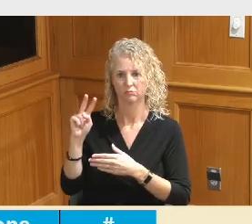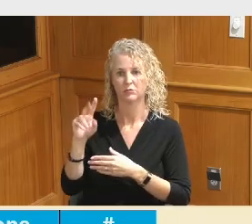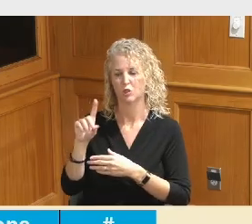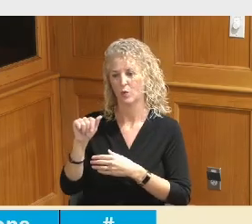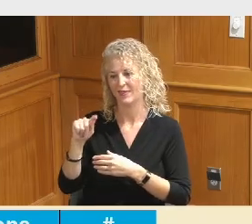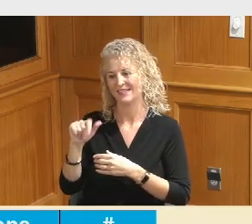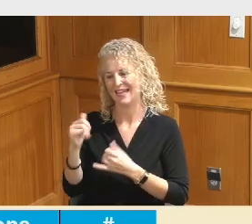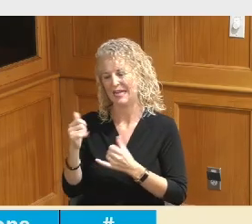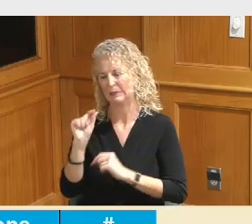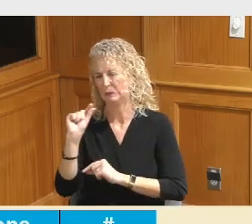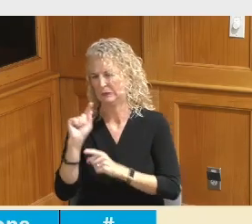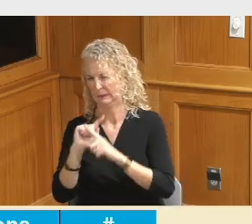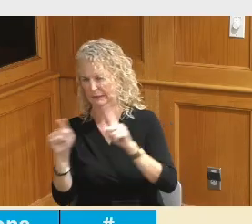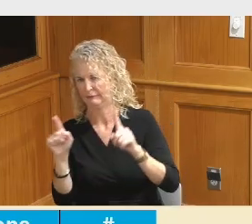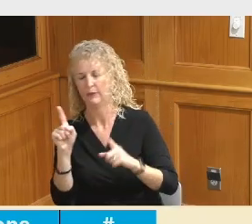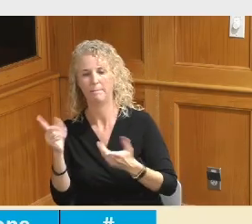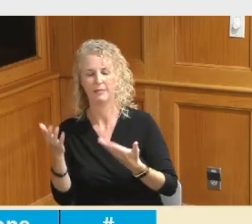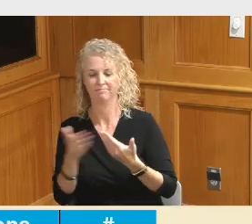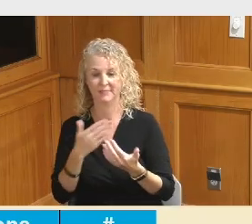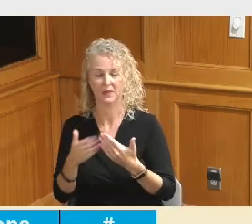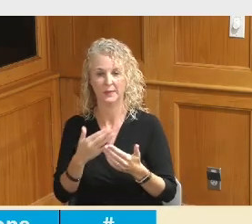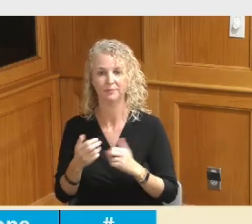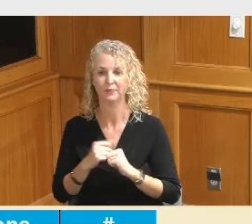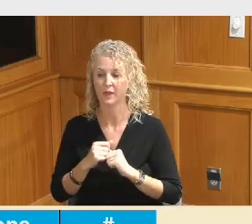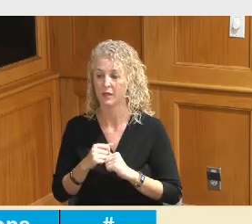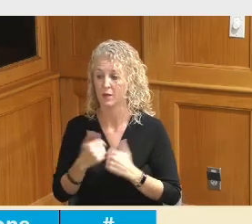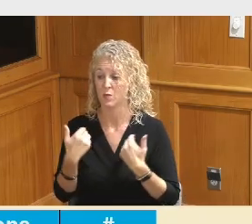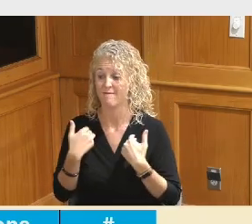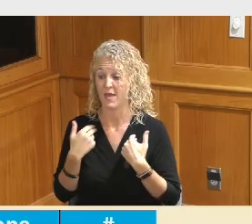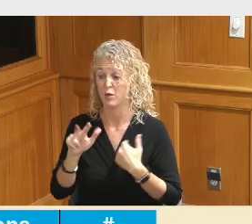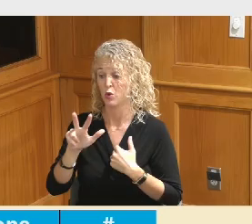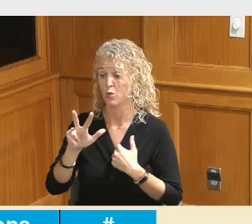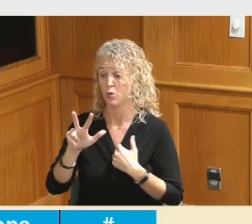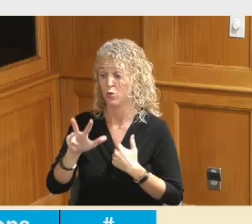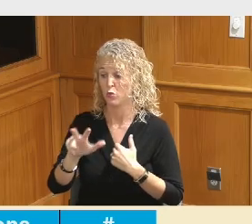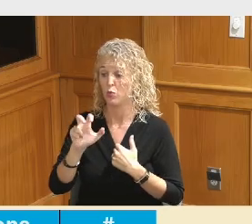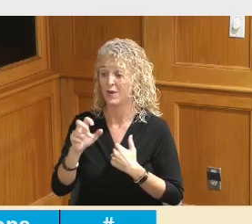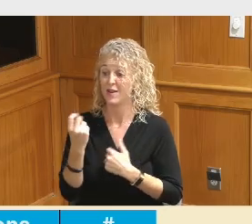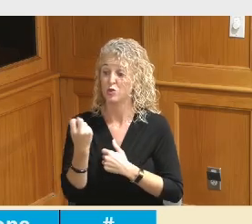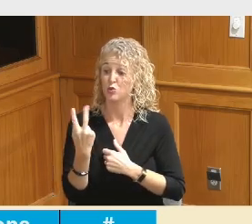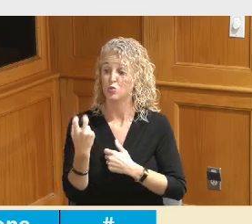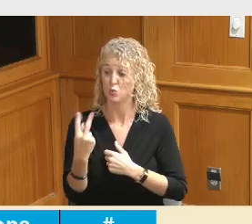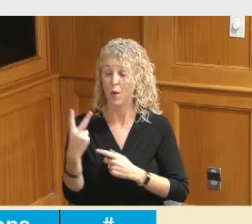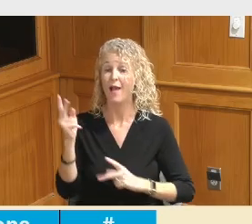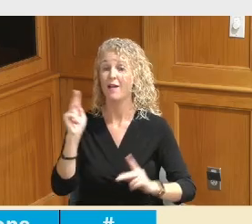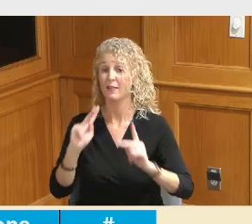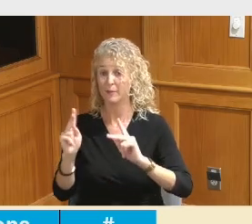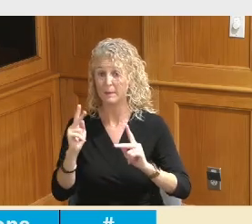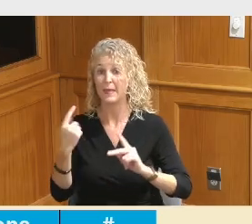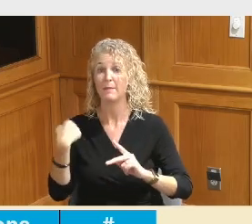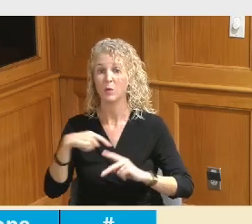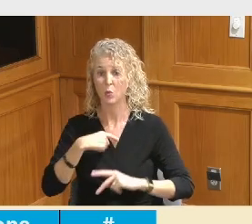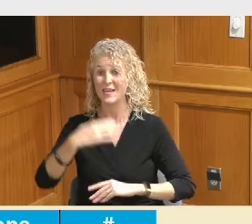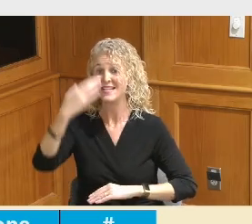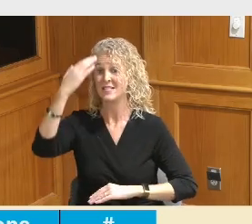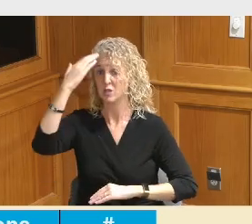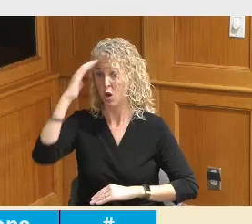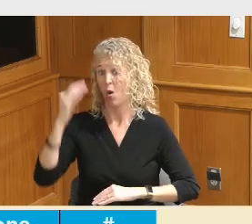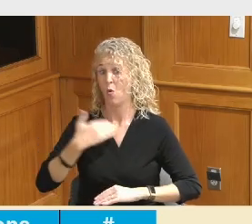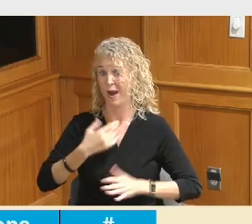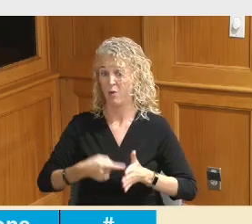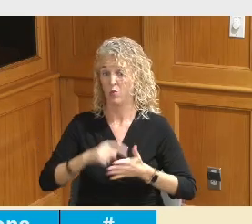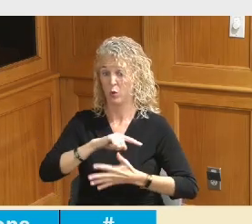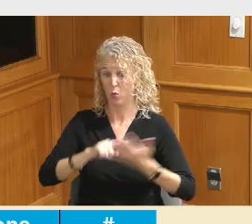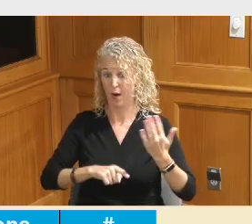be a little different today. They continue to tick up. But we've had 312 homeowners determined to meet the baseline eligibility to